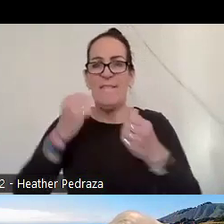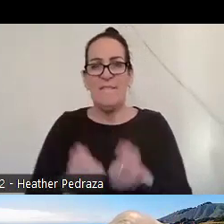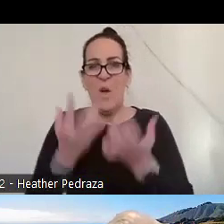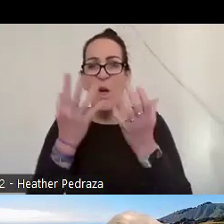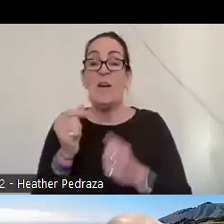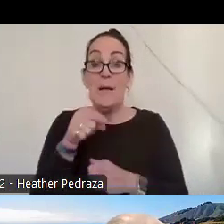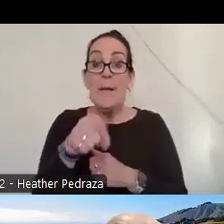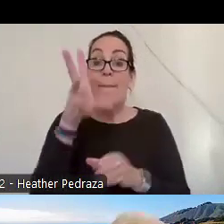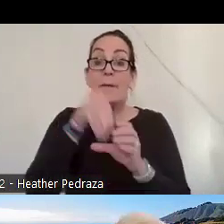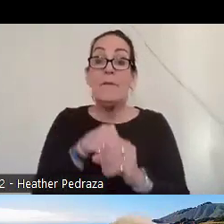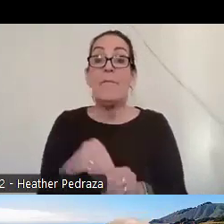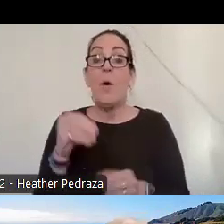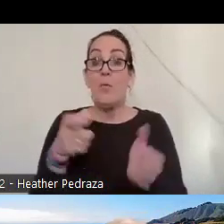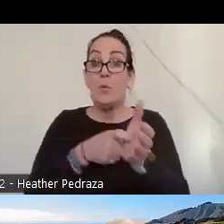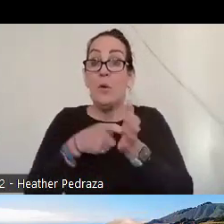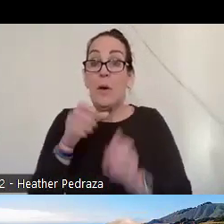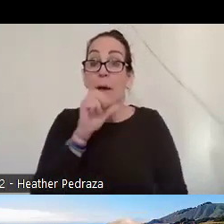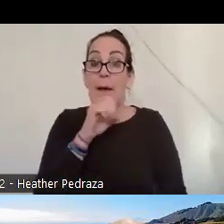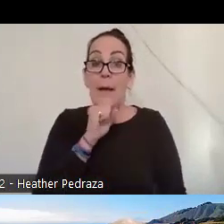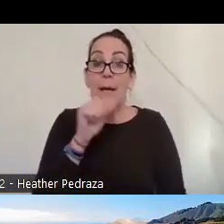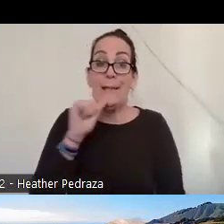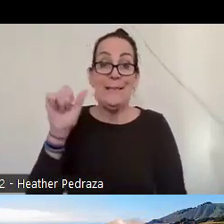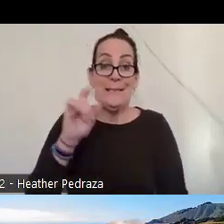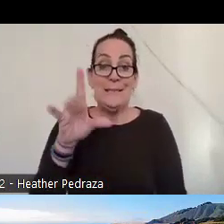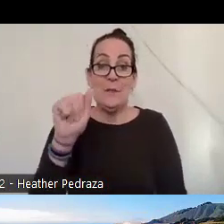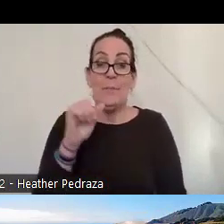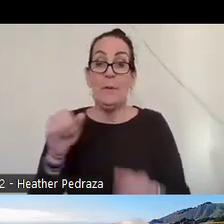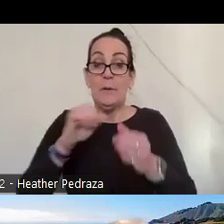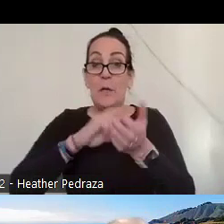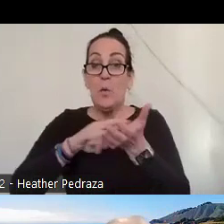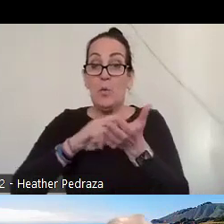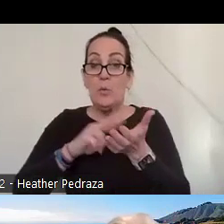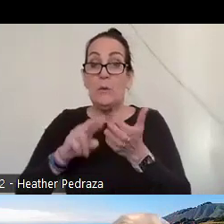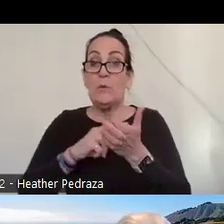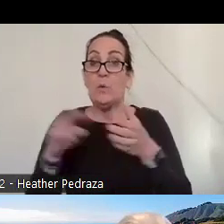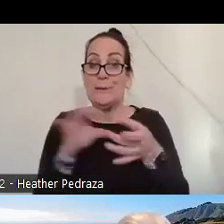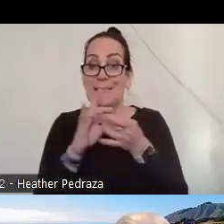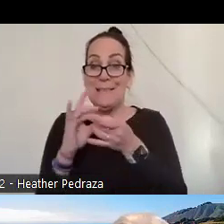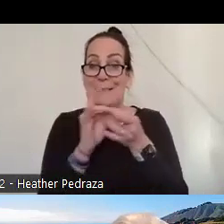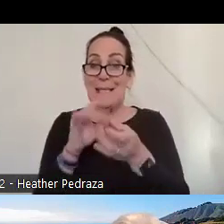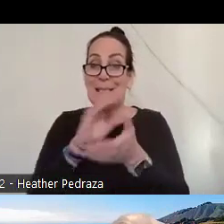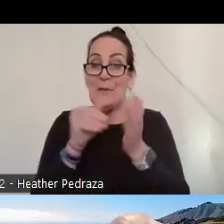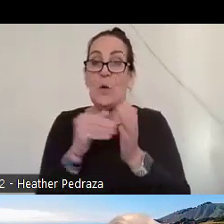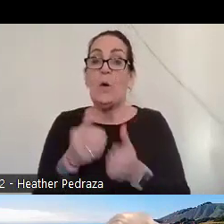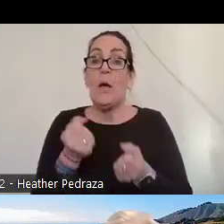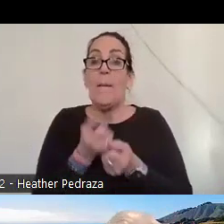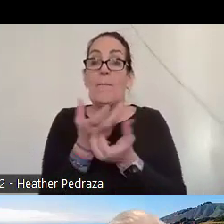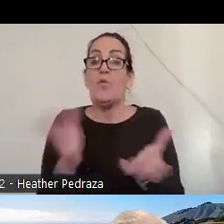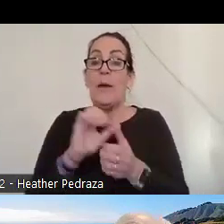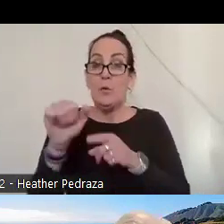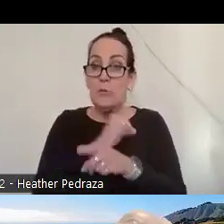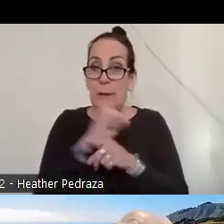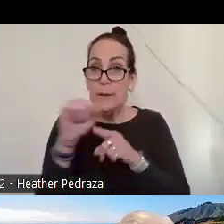Resource Connection Centers that are spread across the state to provide disaster and emergency preparedness training